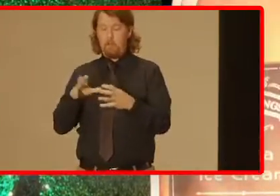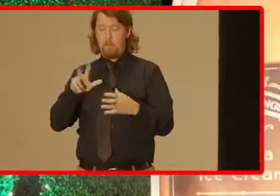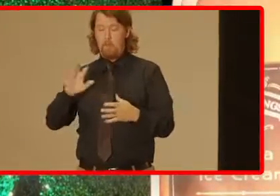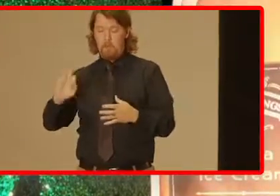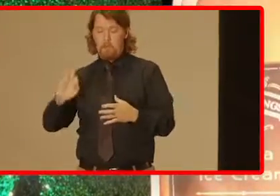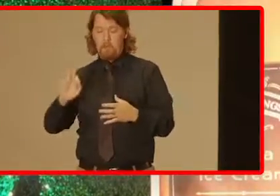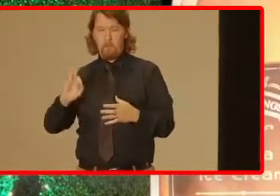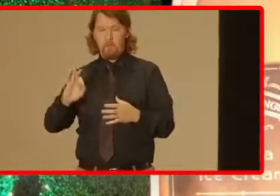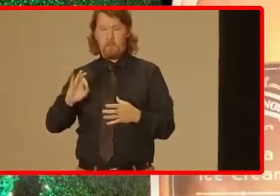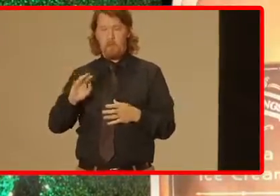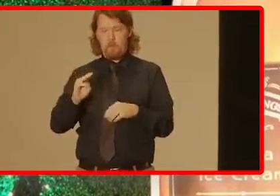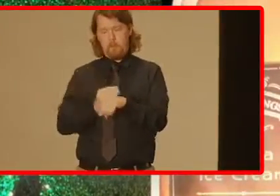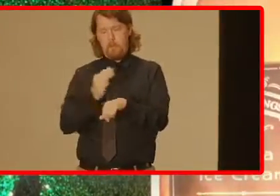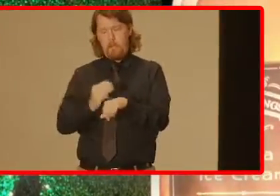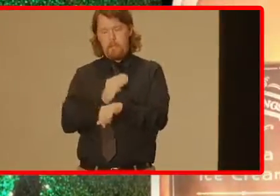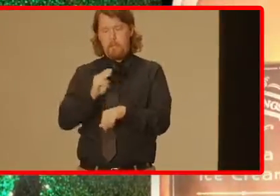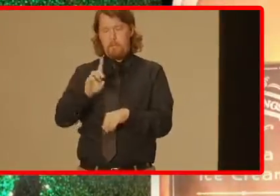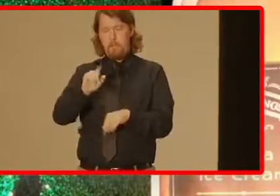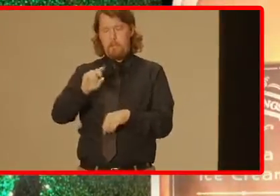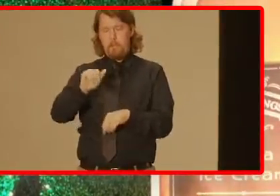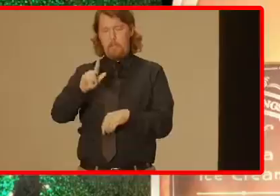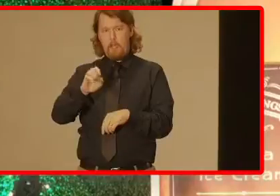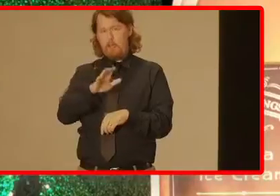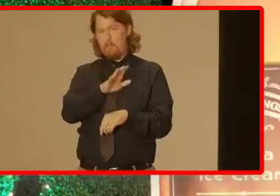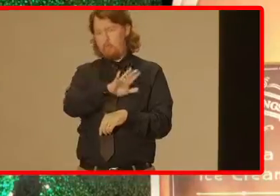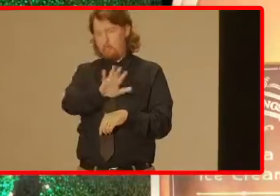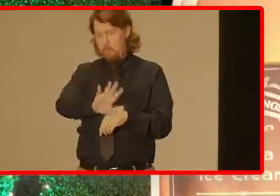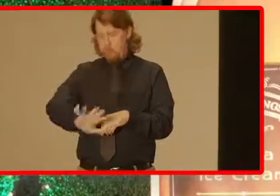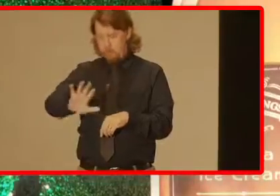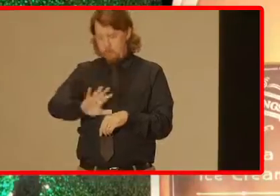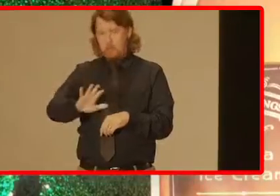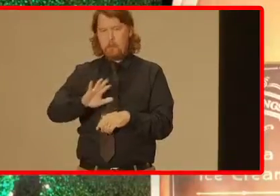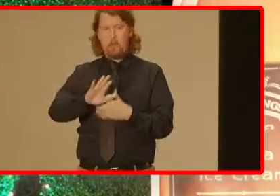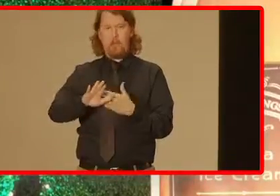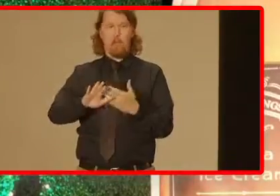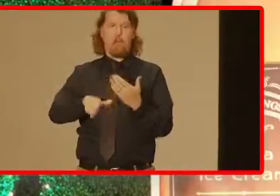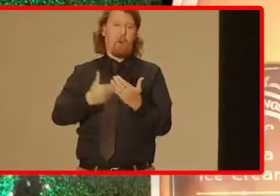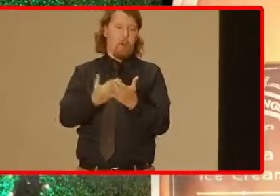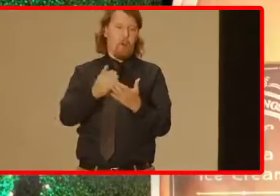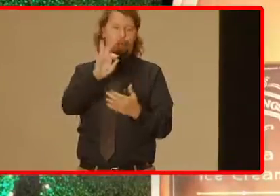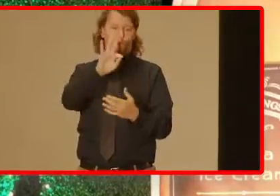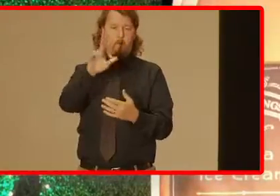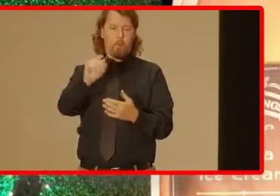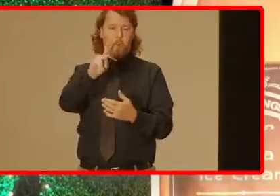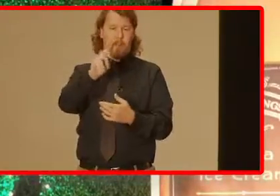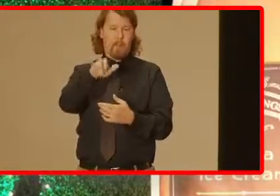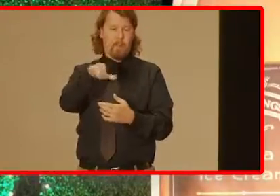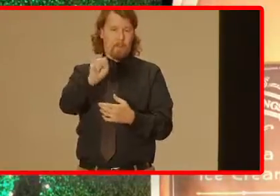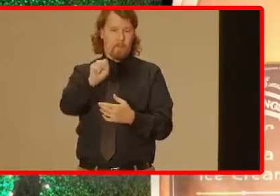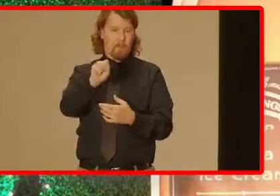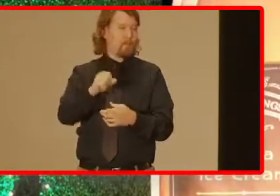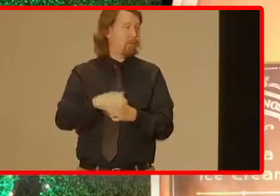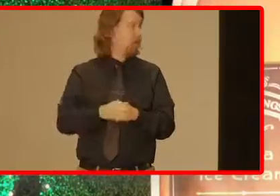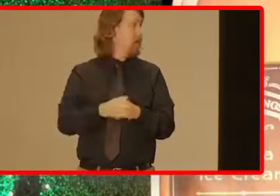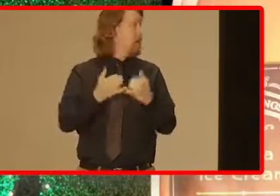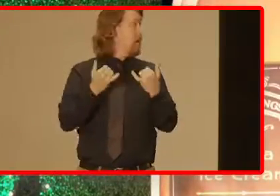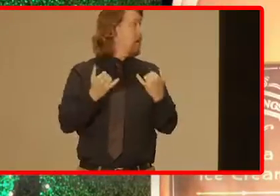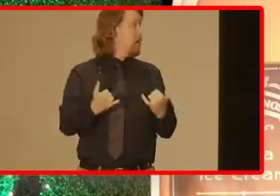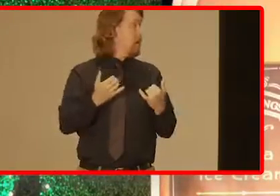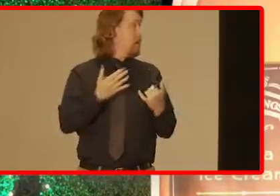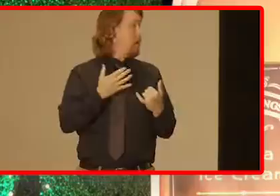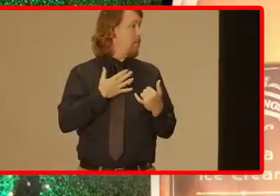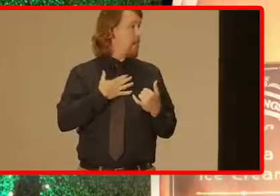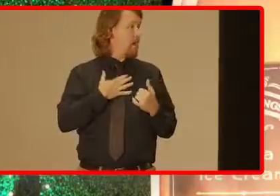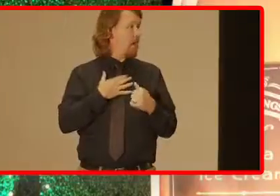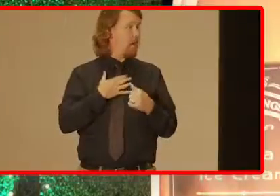of Miami-Dade County and all of Monroe County, which is in the Florida Keys. I will now introduce my distinguished colleagues that are here